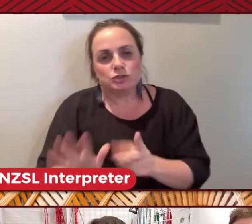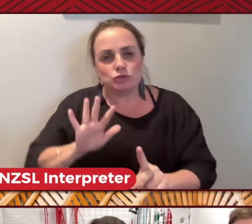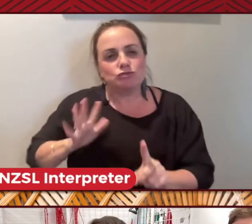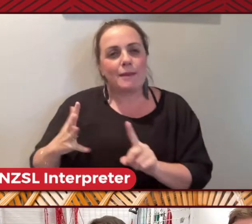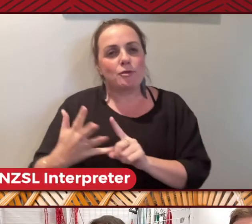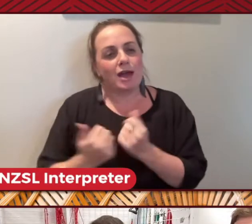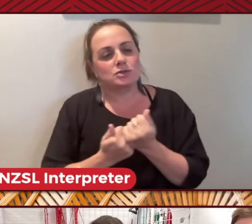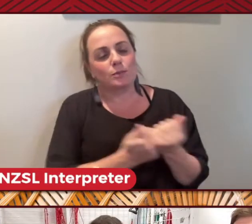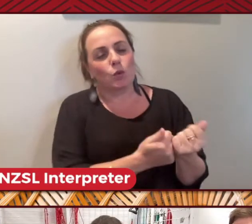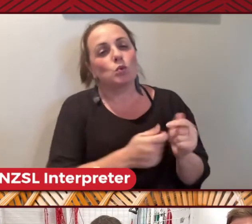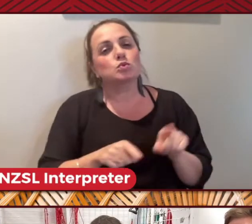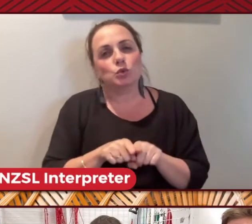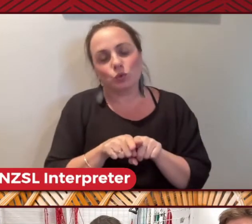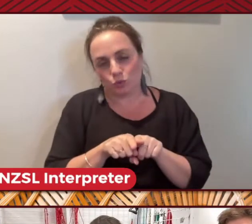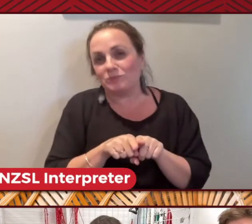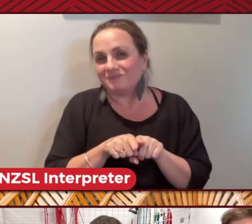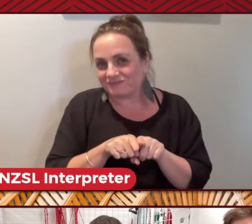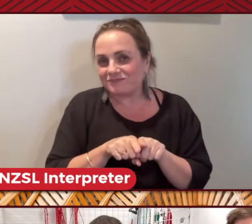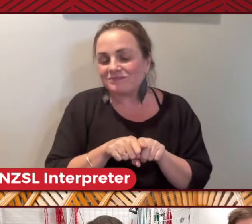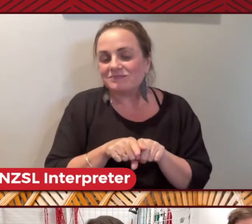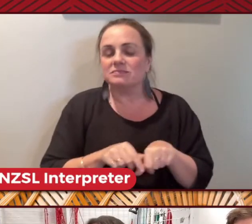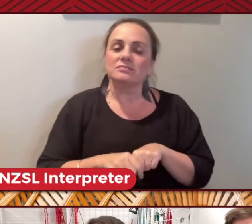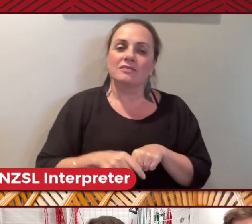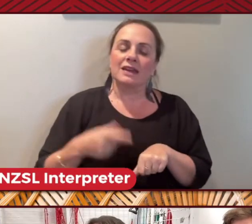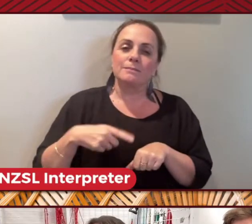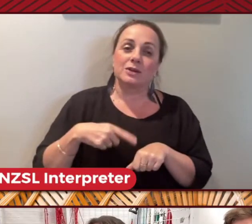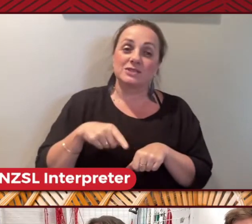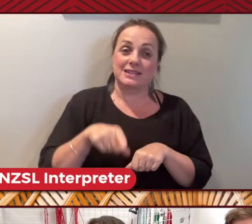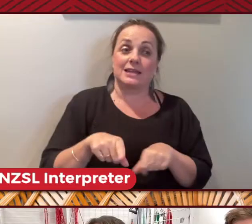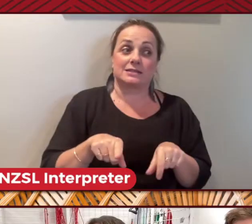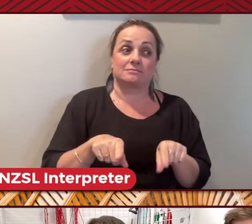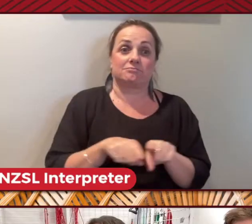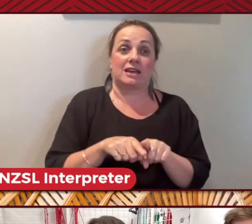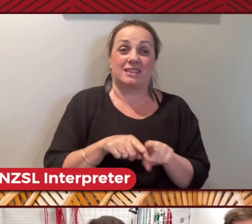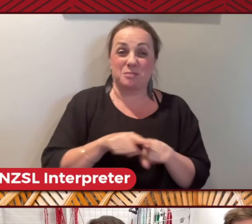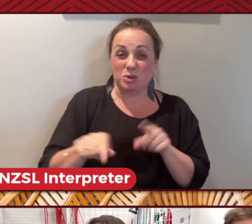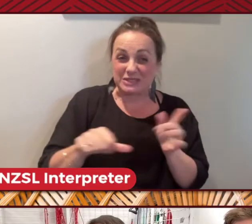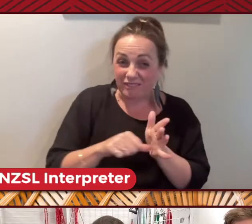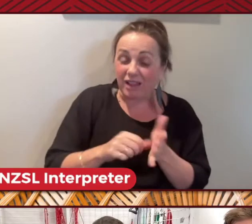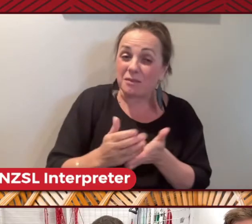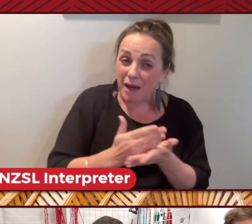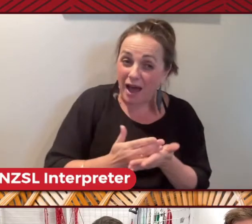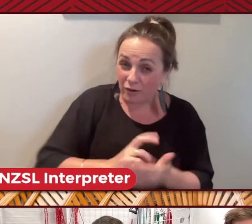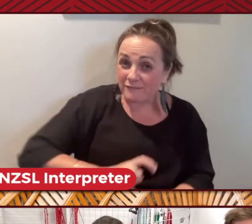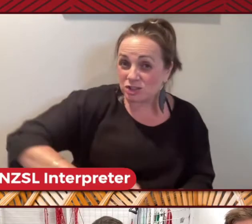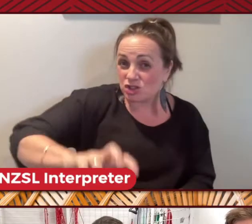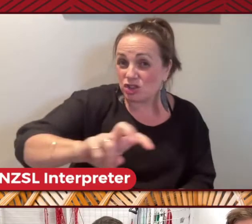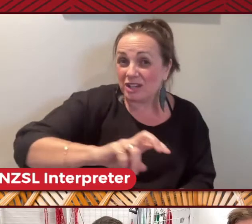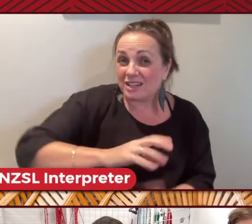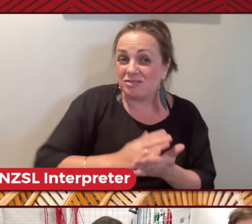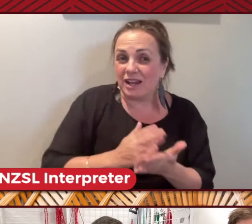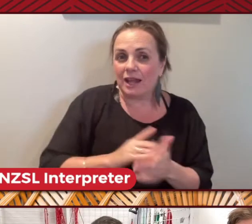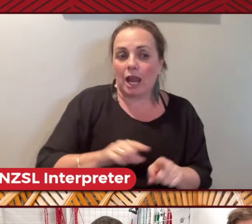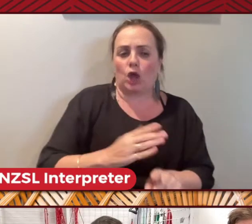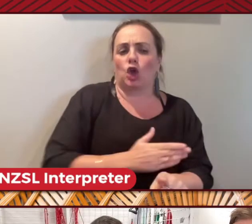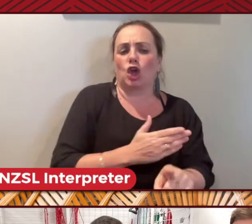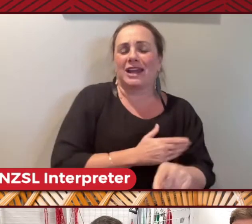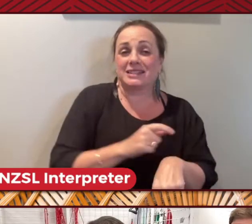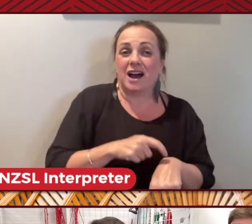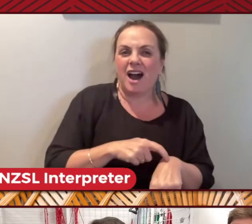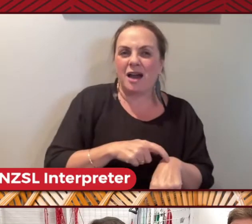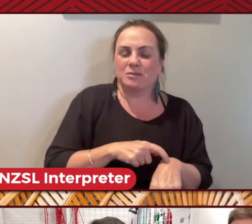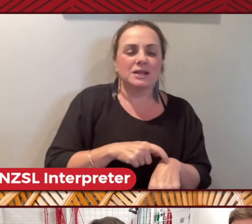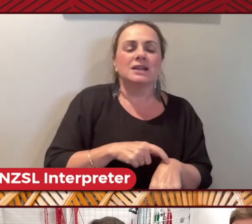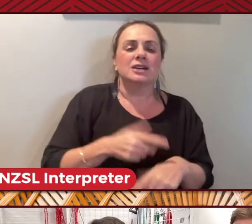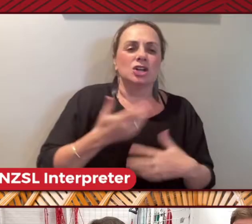as well. So because often that's, you know, the most difficult part of the journey is that very early stage, and you don't want them to